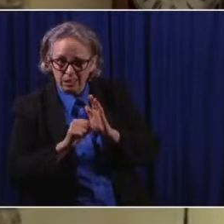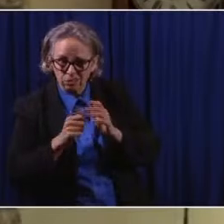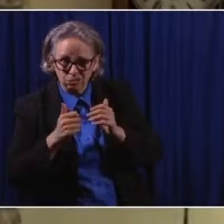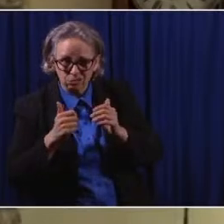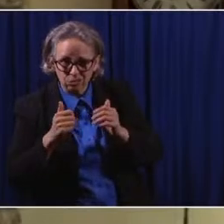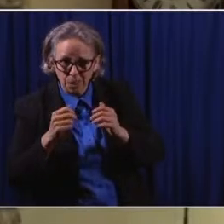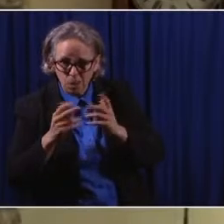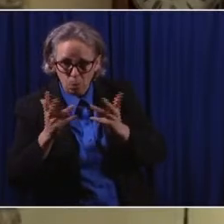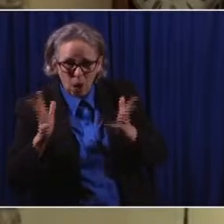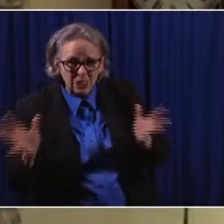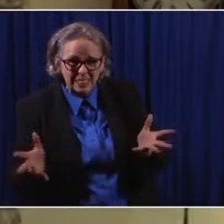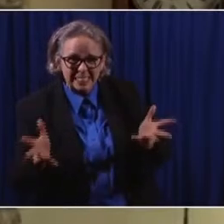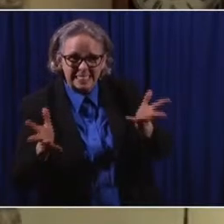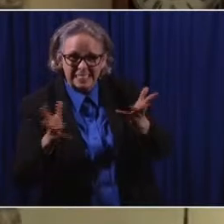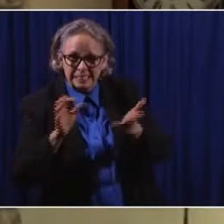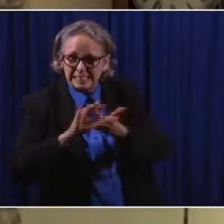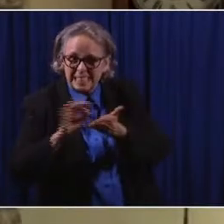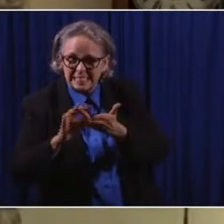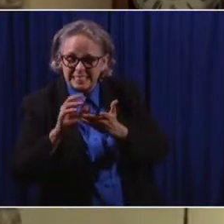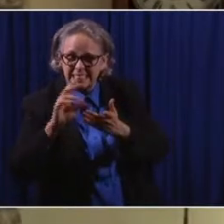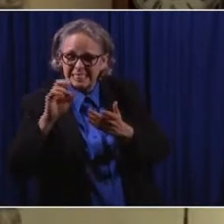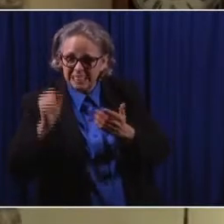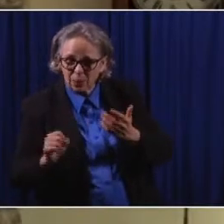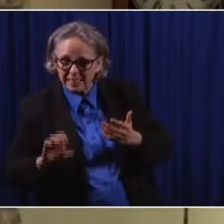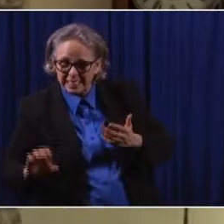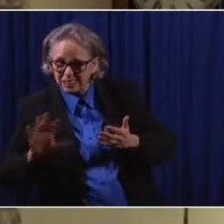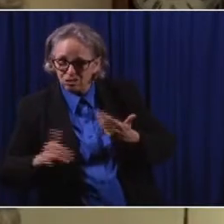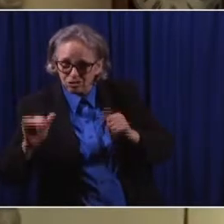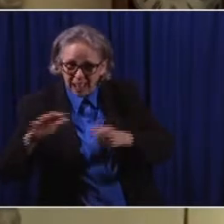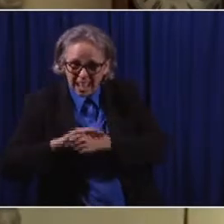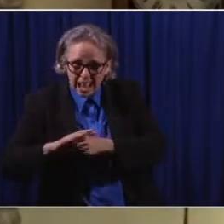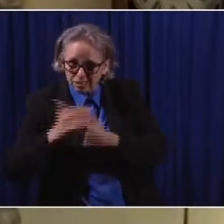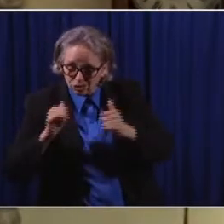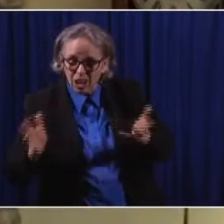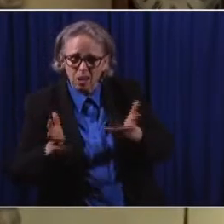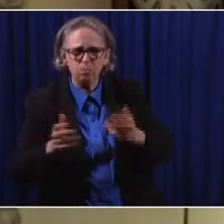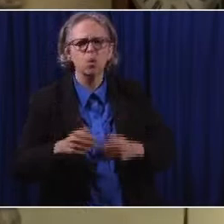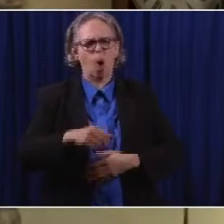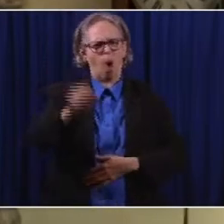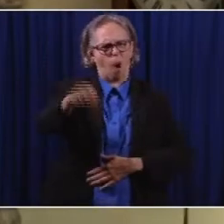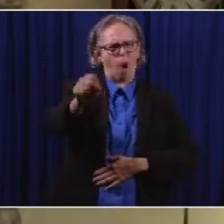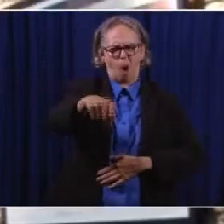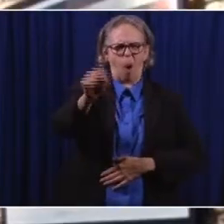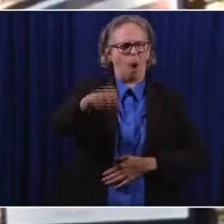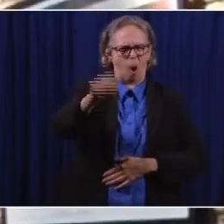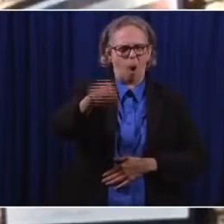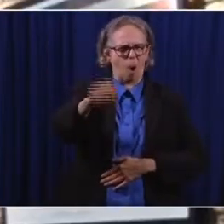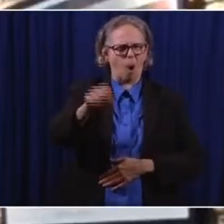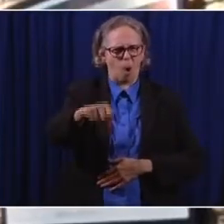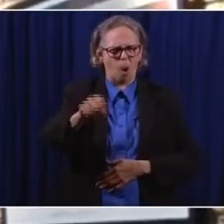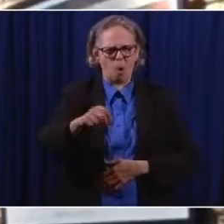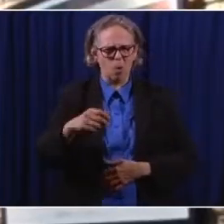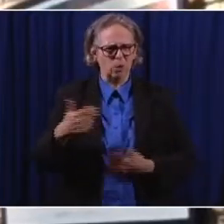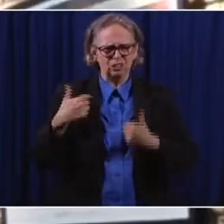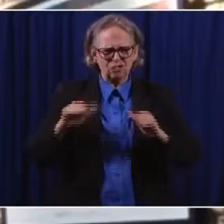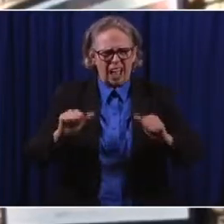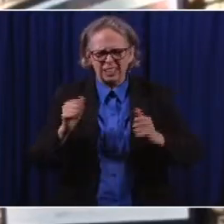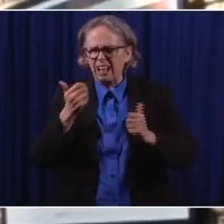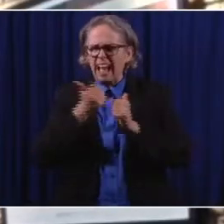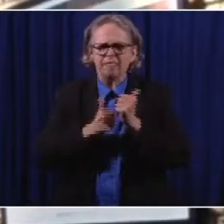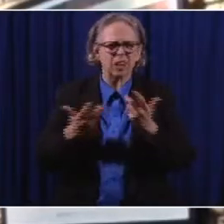areas? Director, you're muted if you were saying something. Yeah, absolutely, Spencer. We're doing everything to promote the